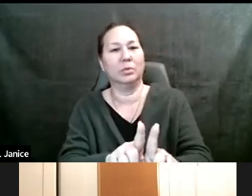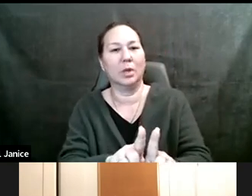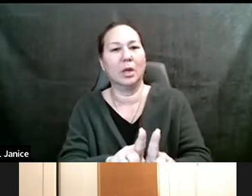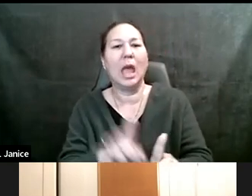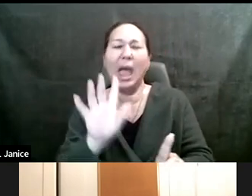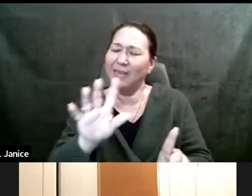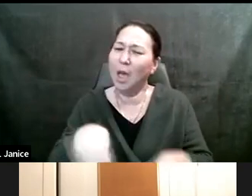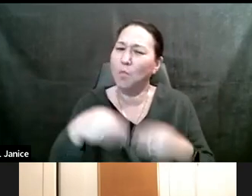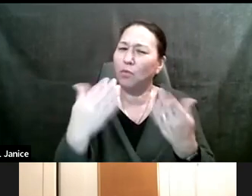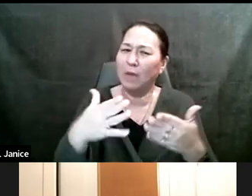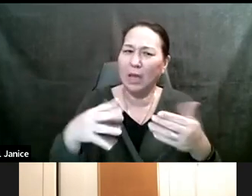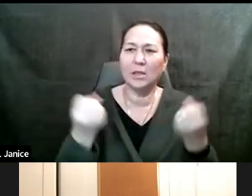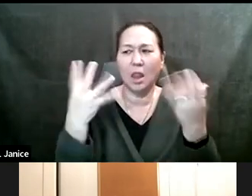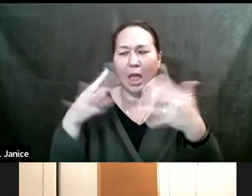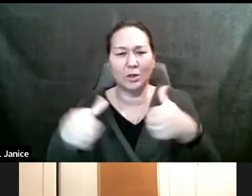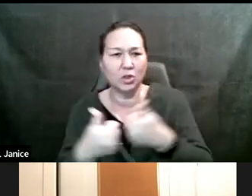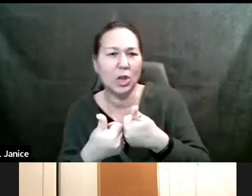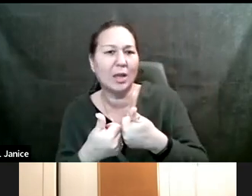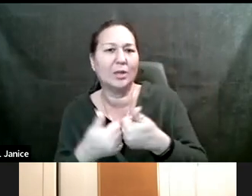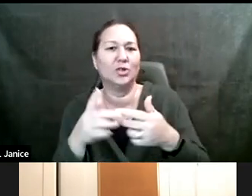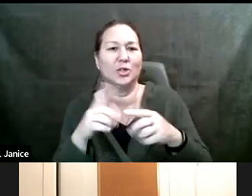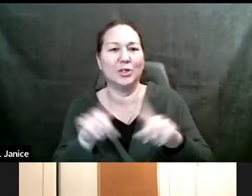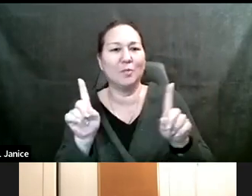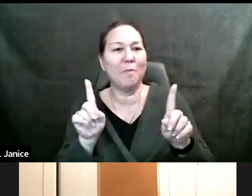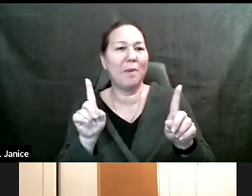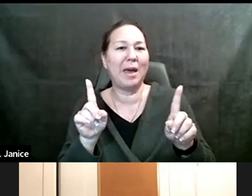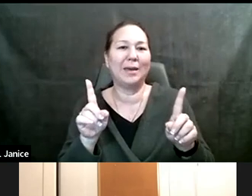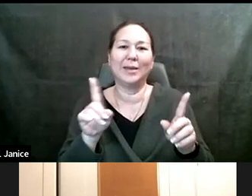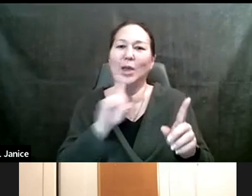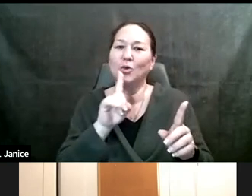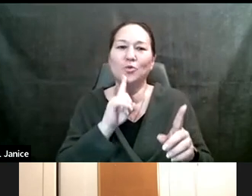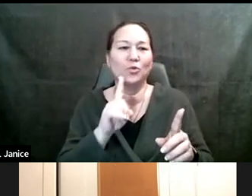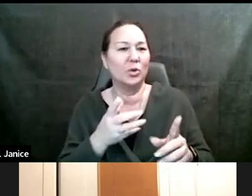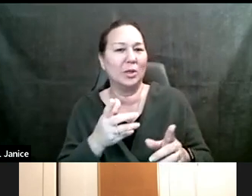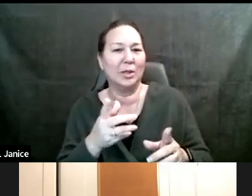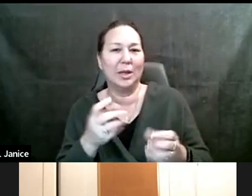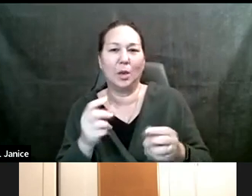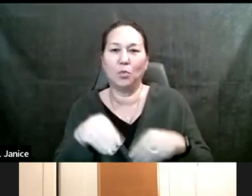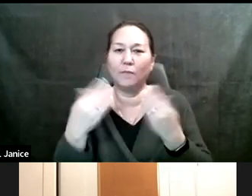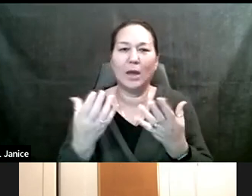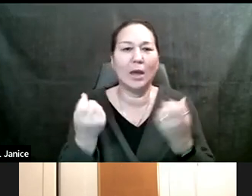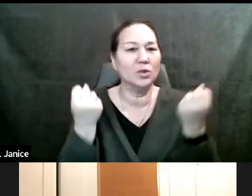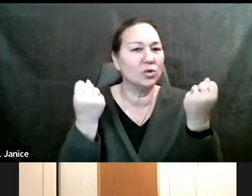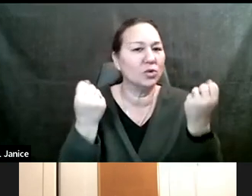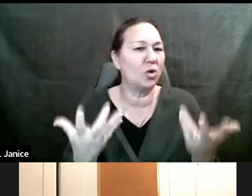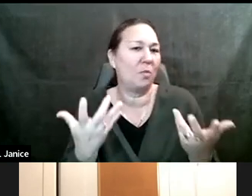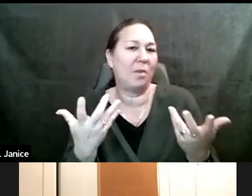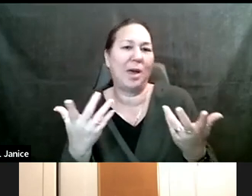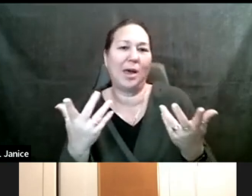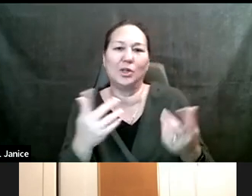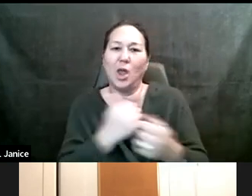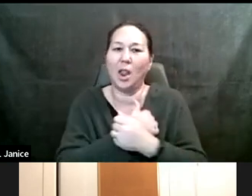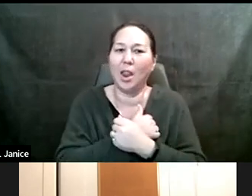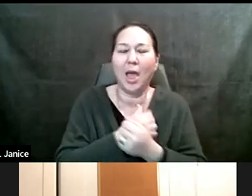brings so much life in enrichment and engagement and connection to the school community our department is